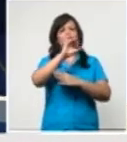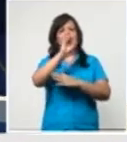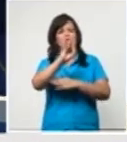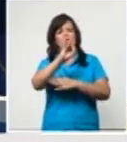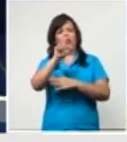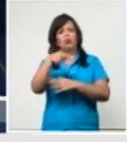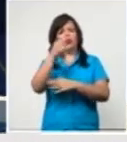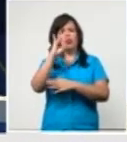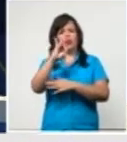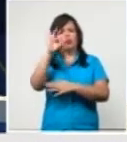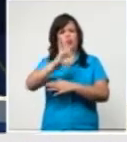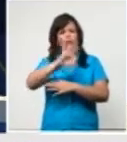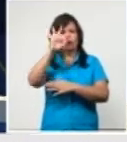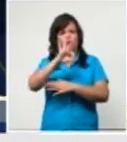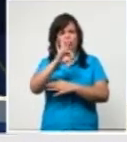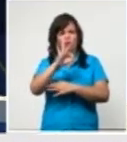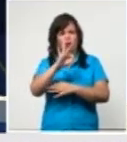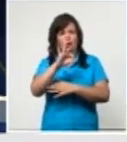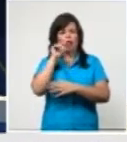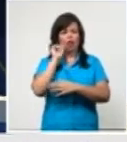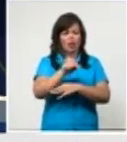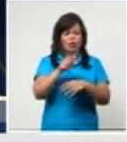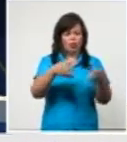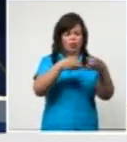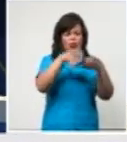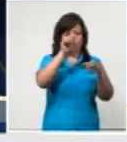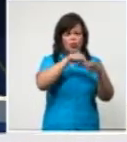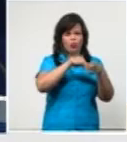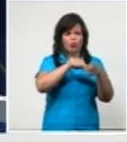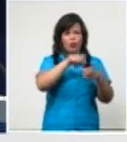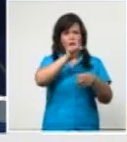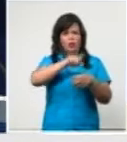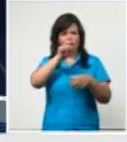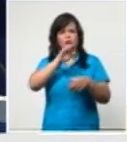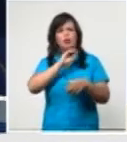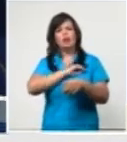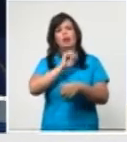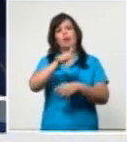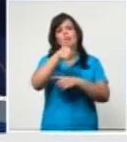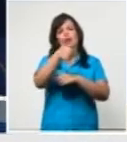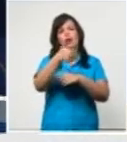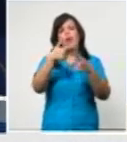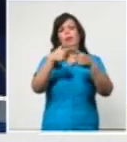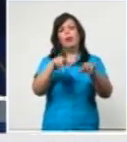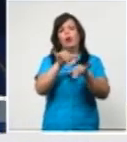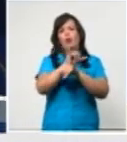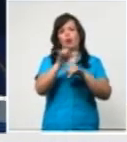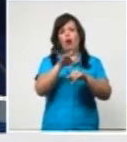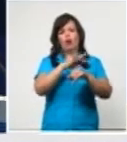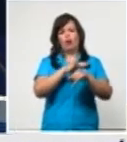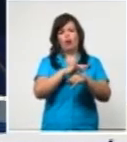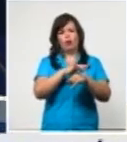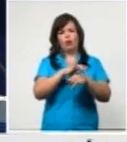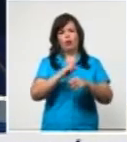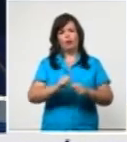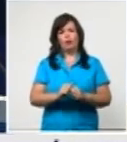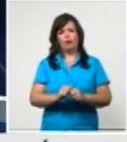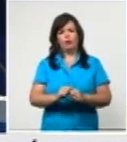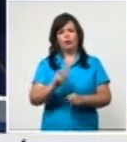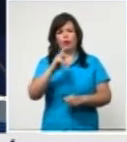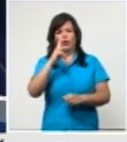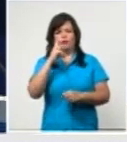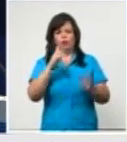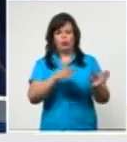protection. 2 belong to the group from 40 to 59 years of age, and 2 belong to the group of